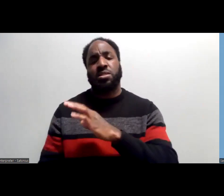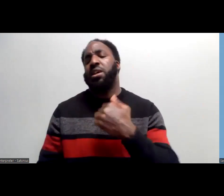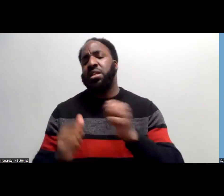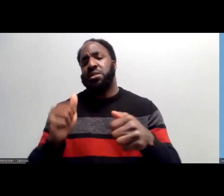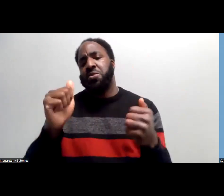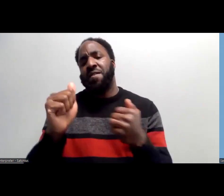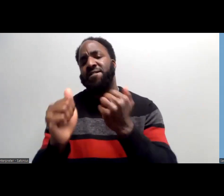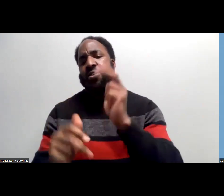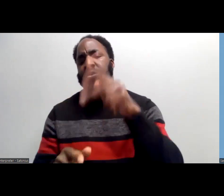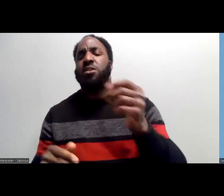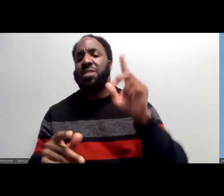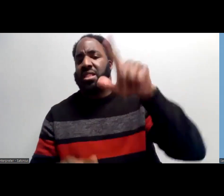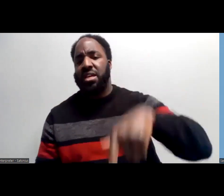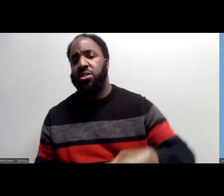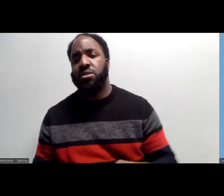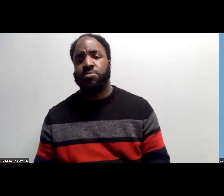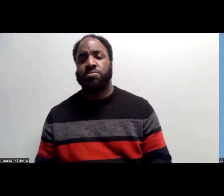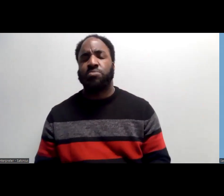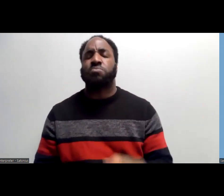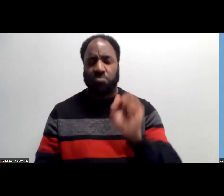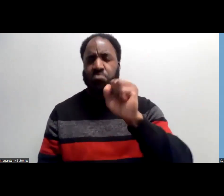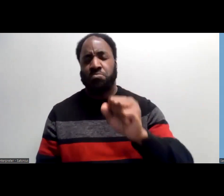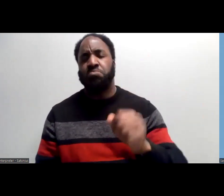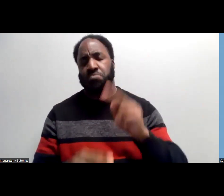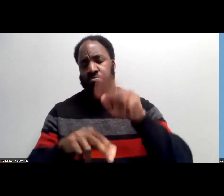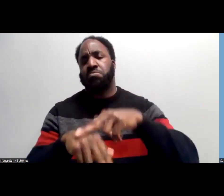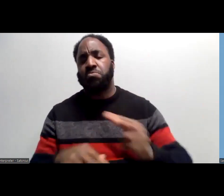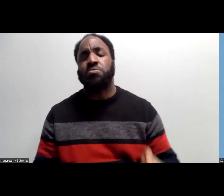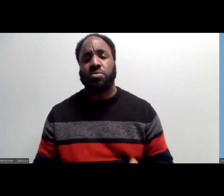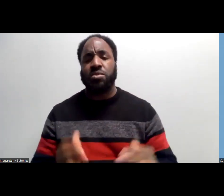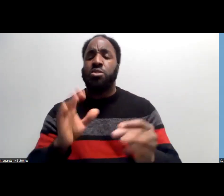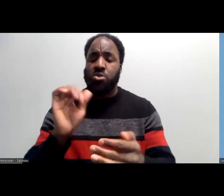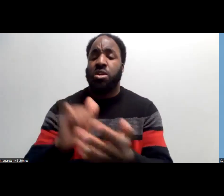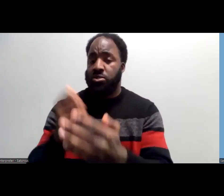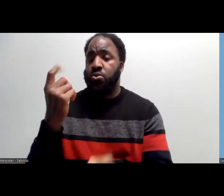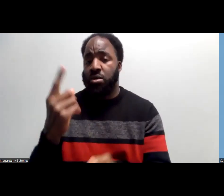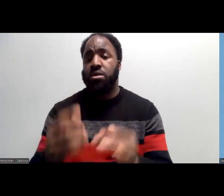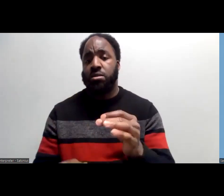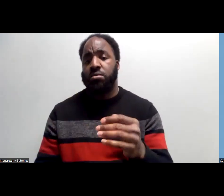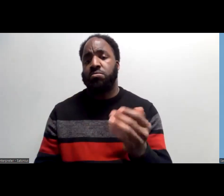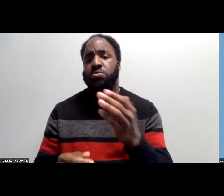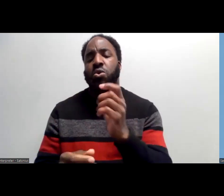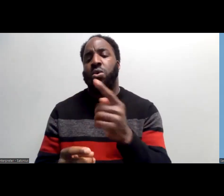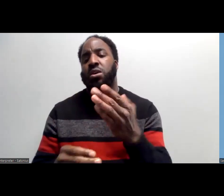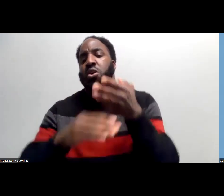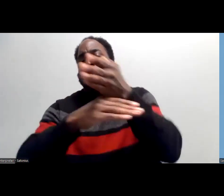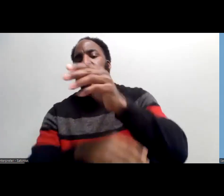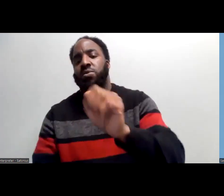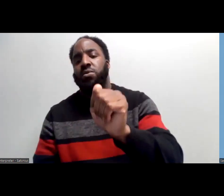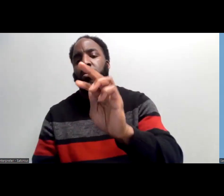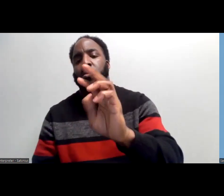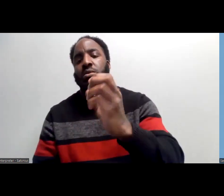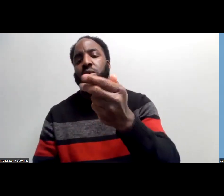try to answer. Absolutely. Okay, great. Well, so that was one, I think, one kind of overarching. And then there were some